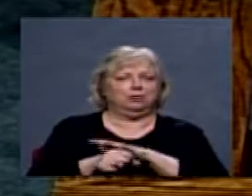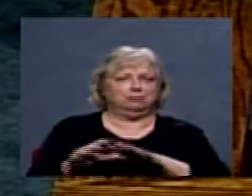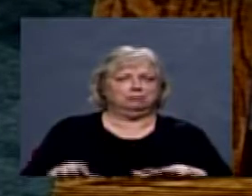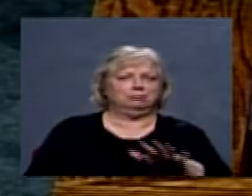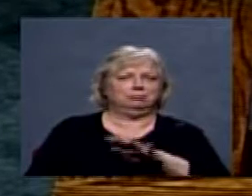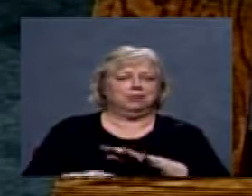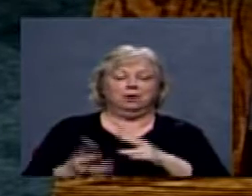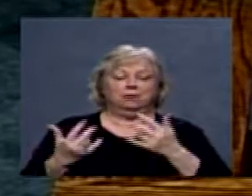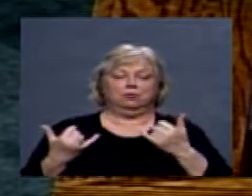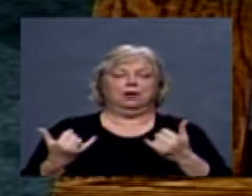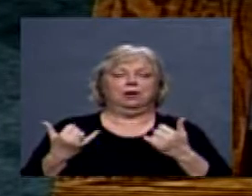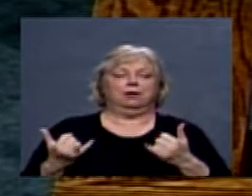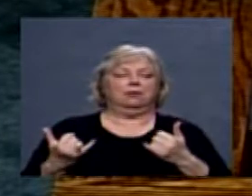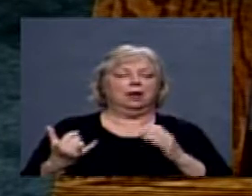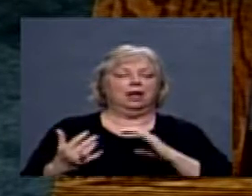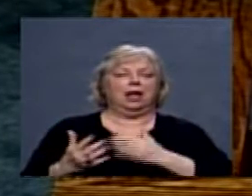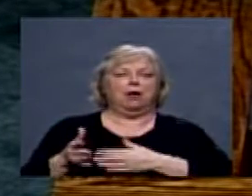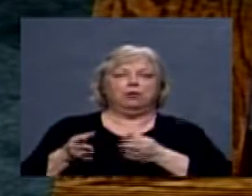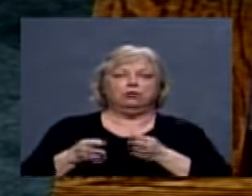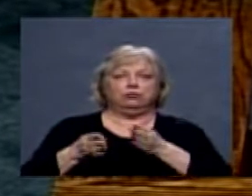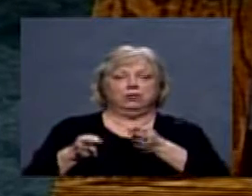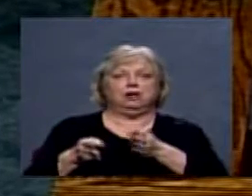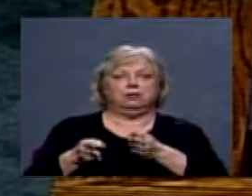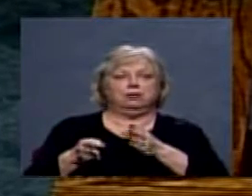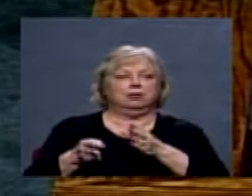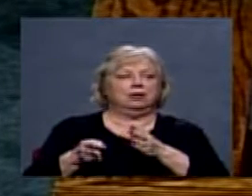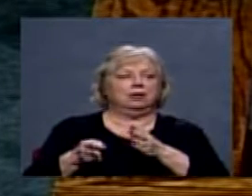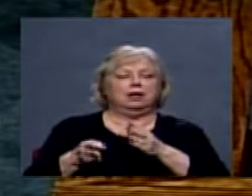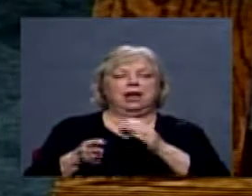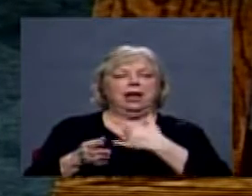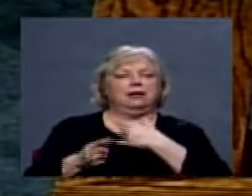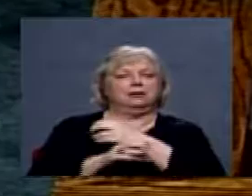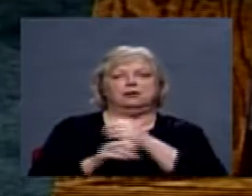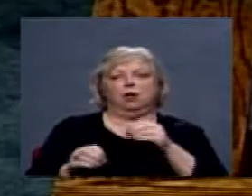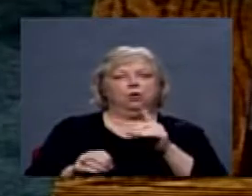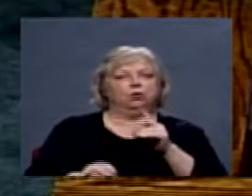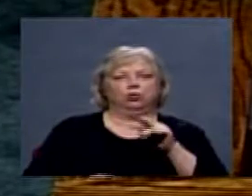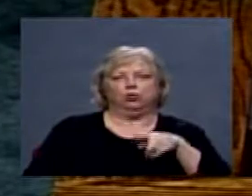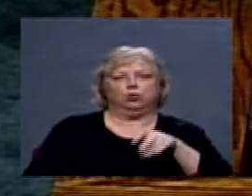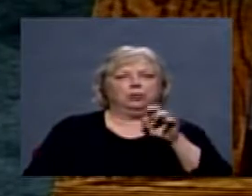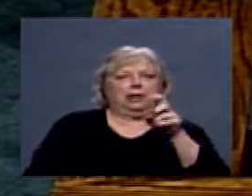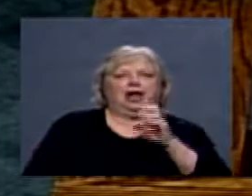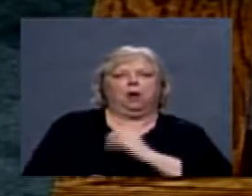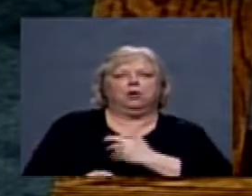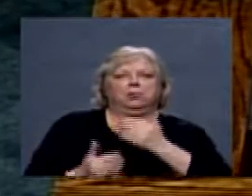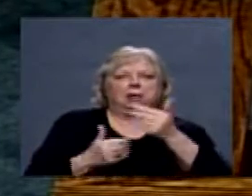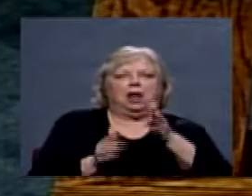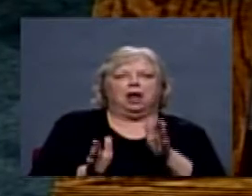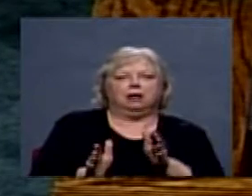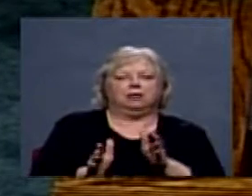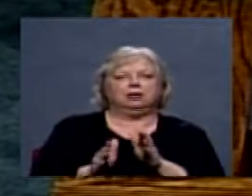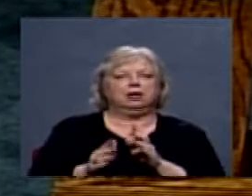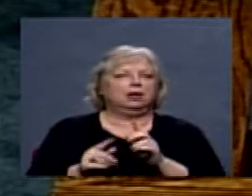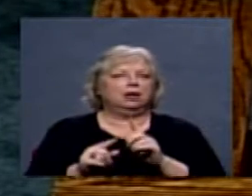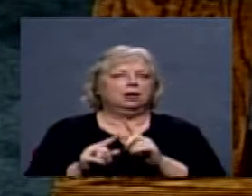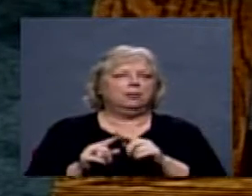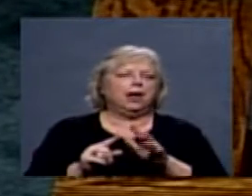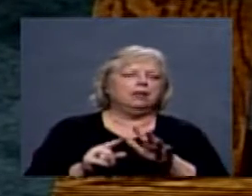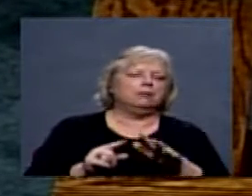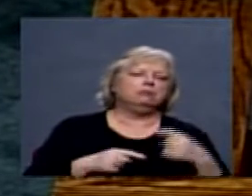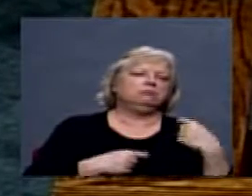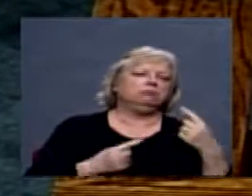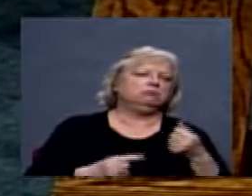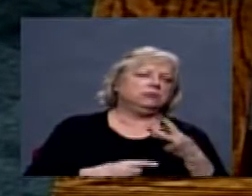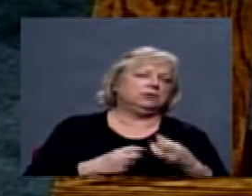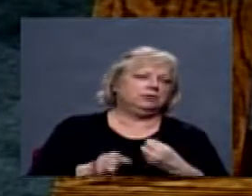Currently, as it stands, our street is free of duplexes, just our particular block. What I've witnessed throughout the past few